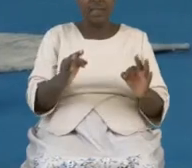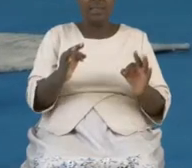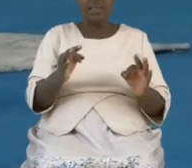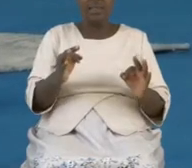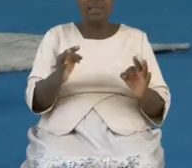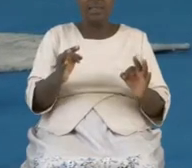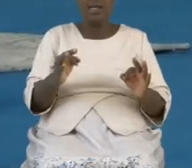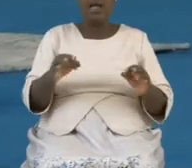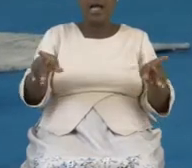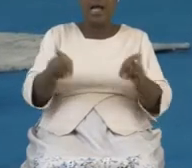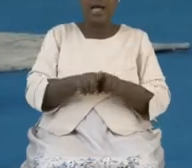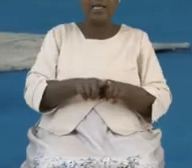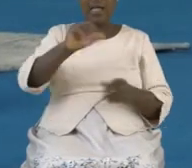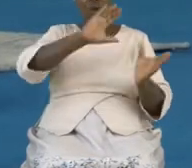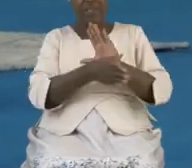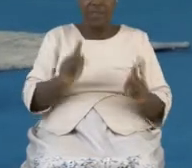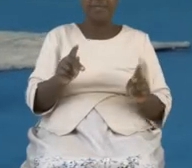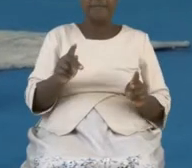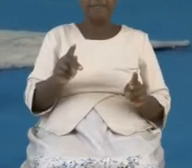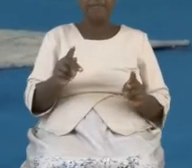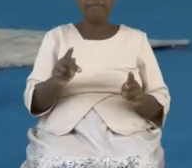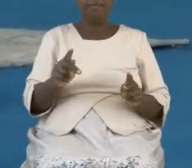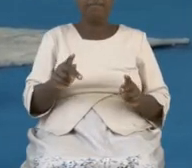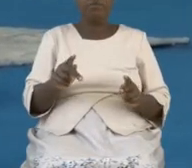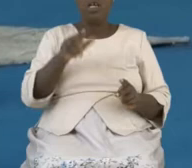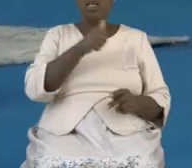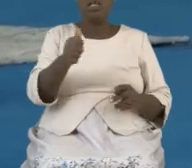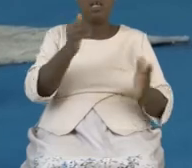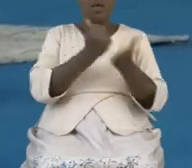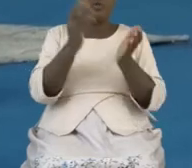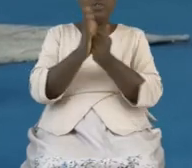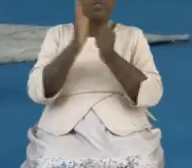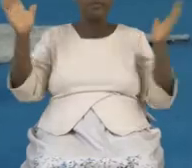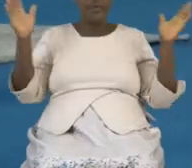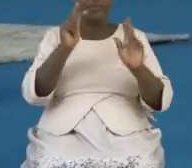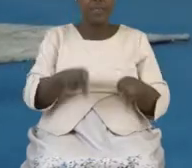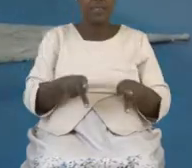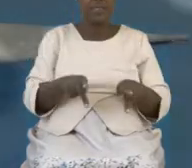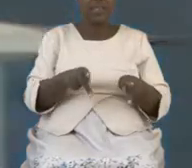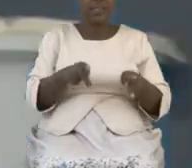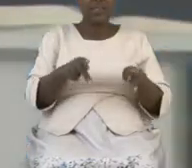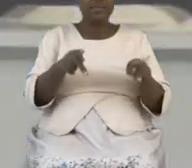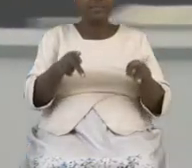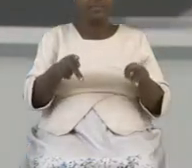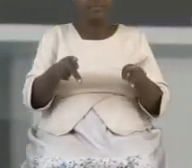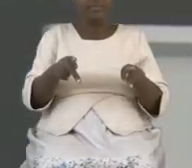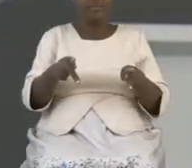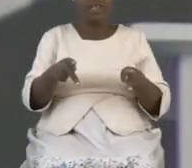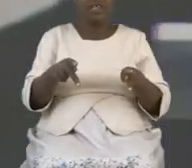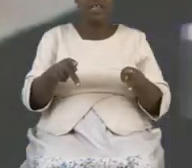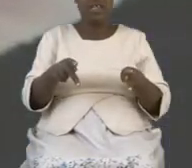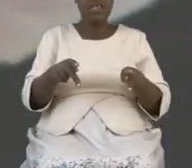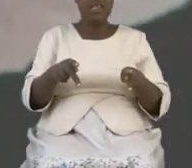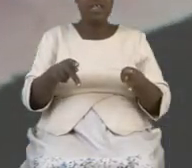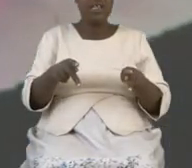person, a crucified person, a yielded person to the Lord, a person that